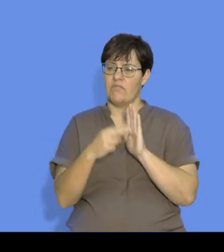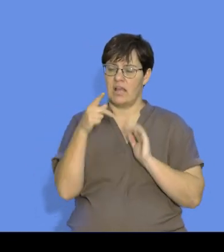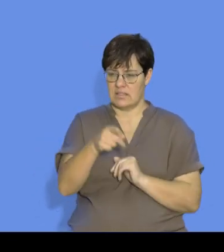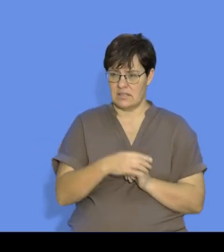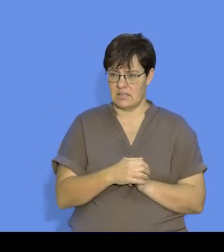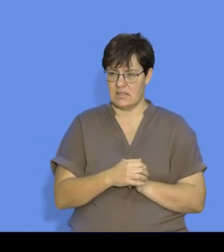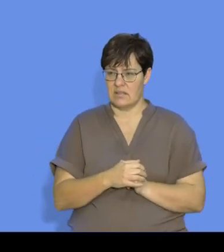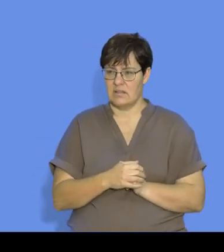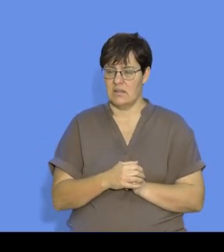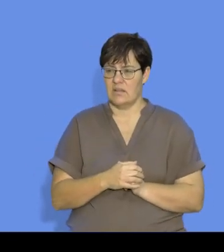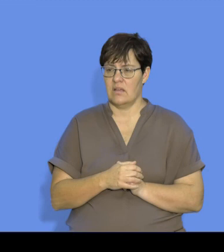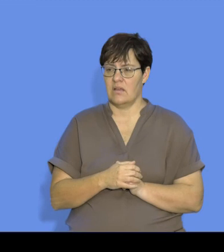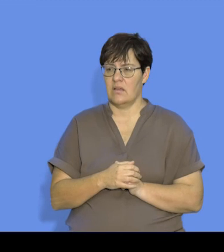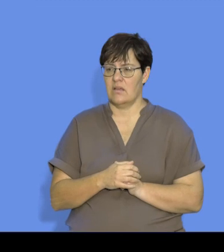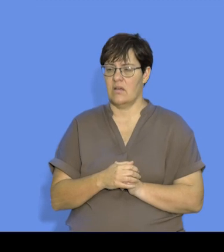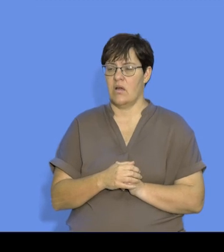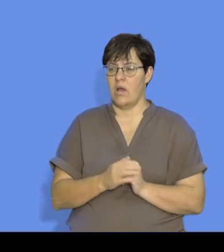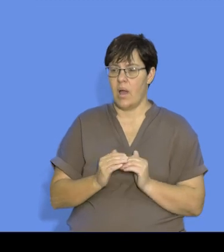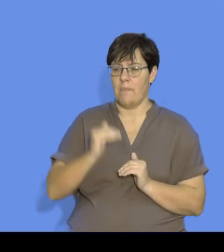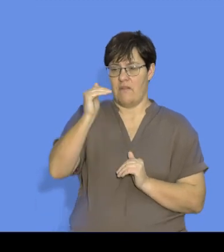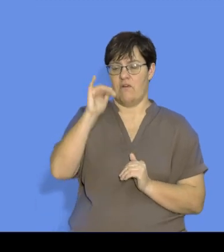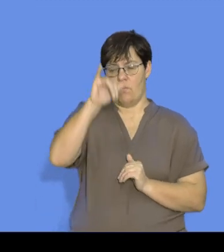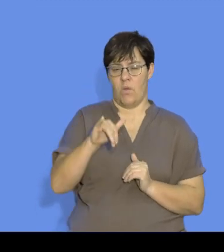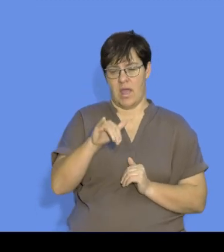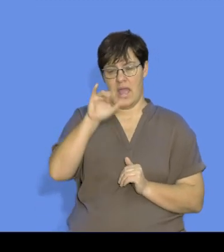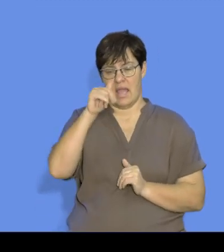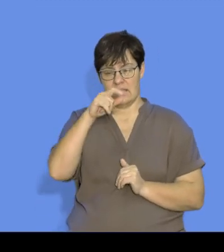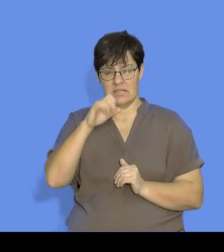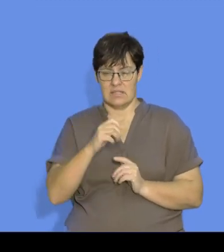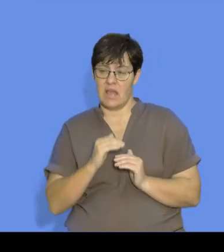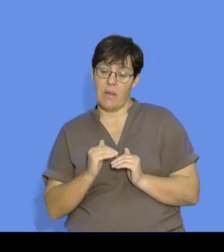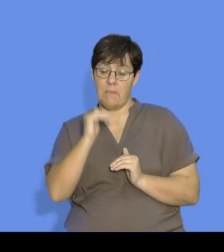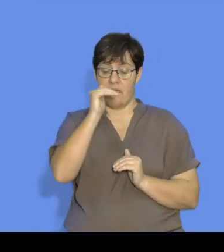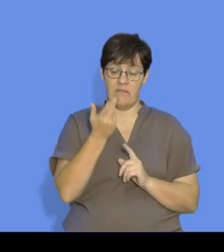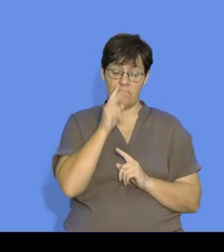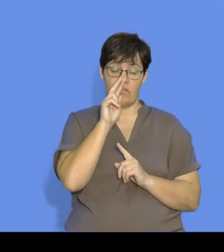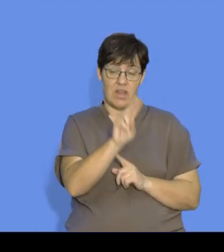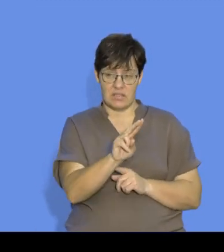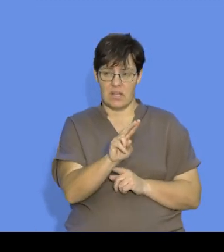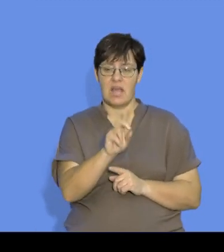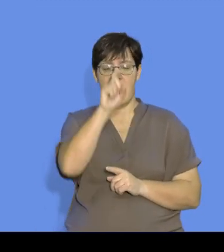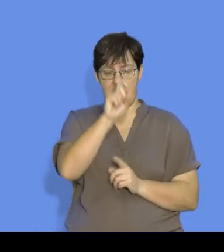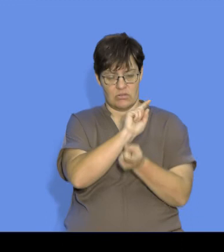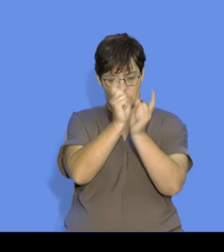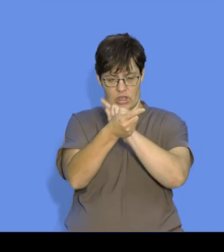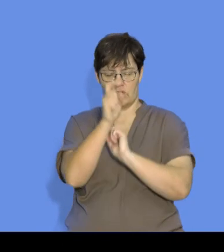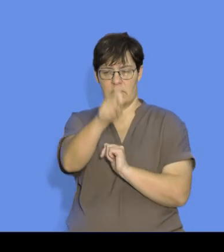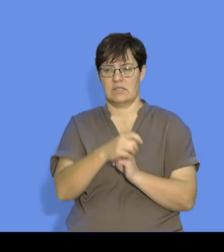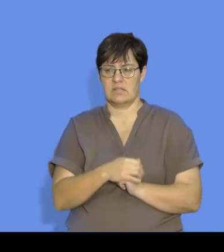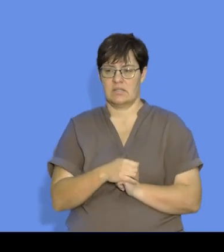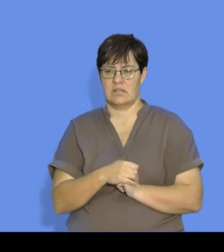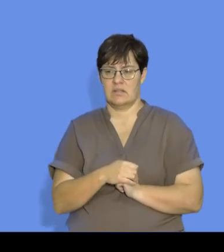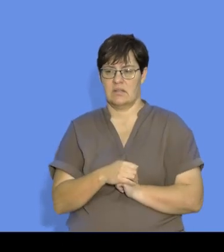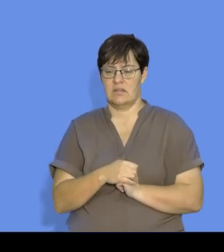by reflecting this about the y-axis. If you reflect it about the y-axis, my x must